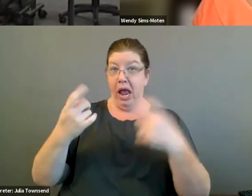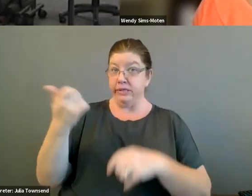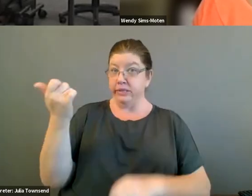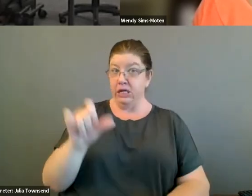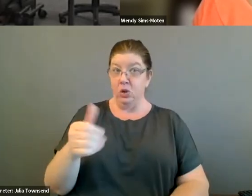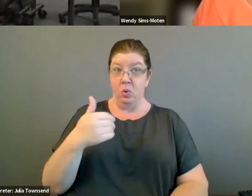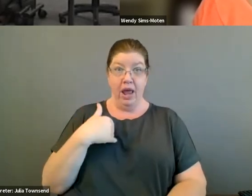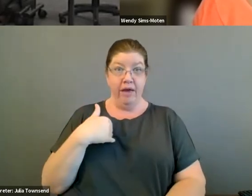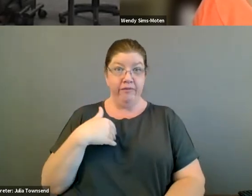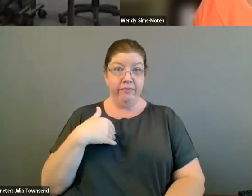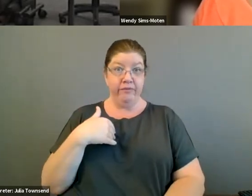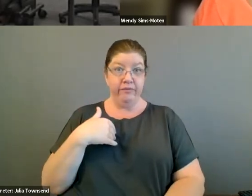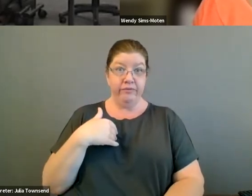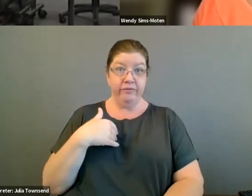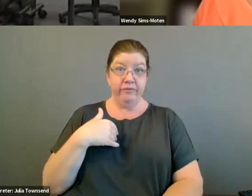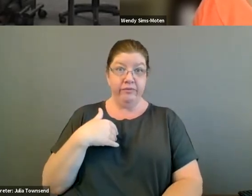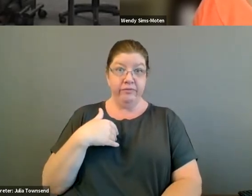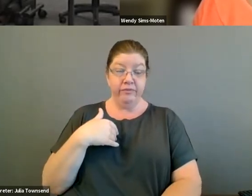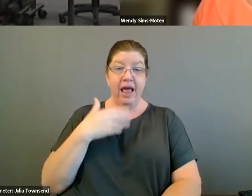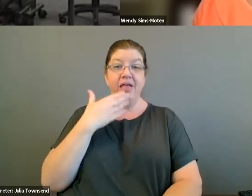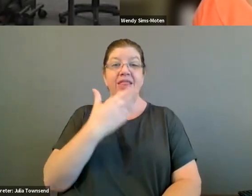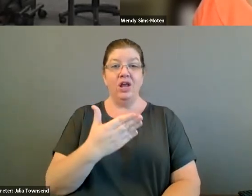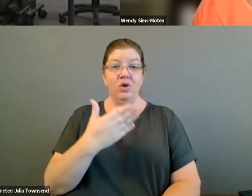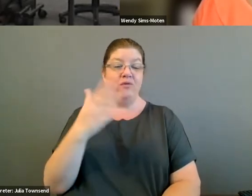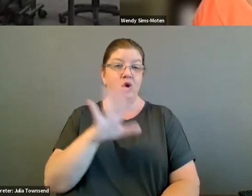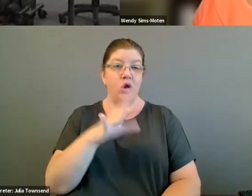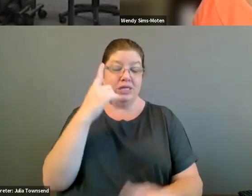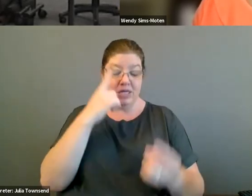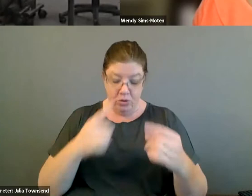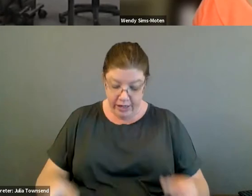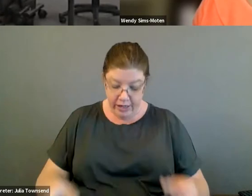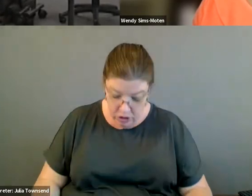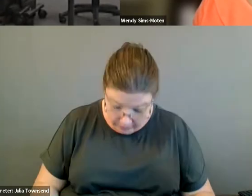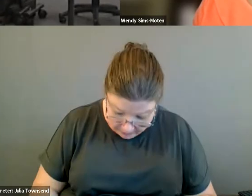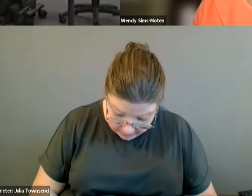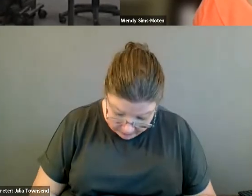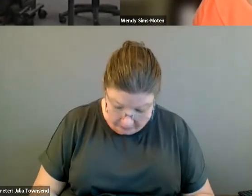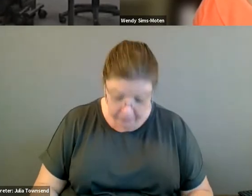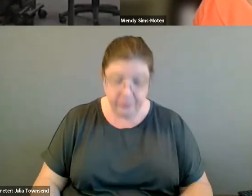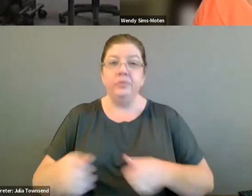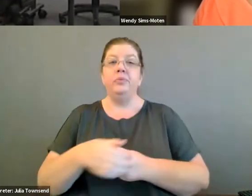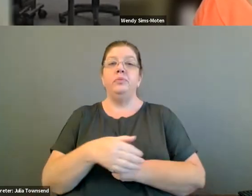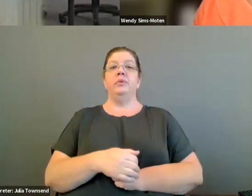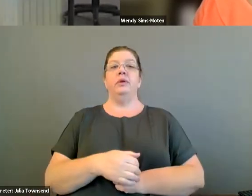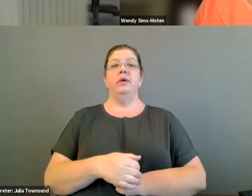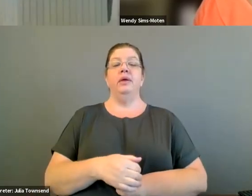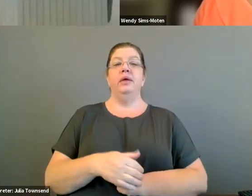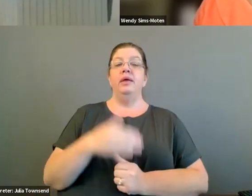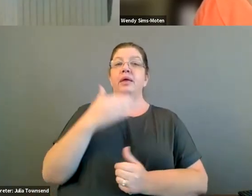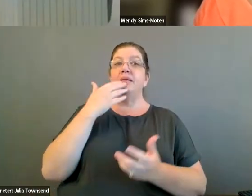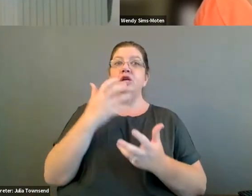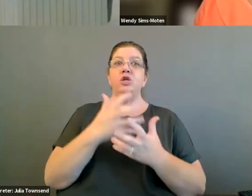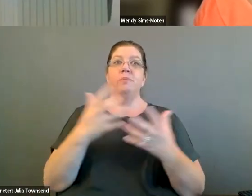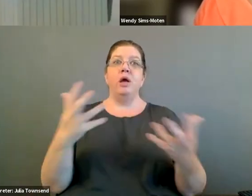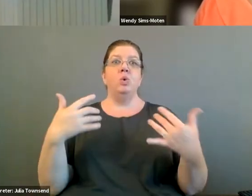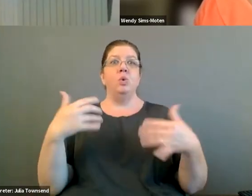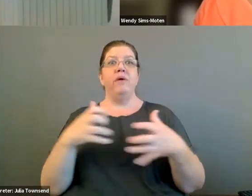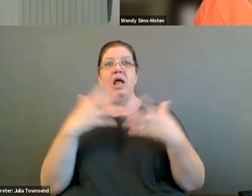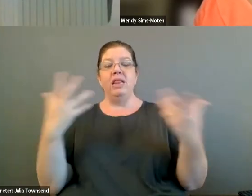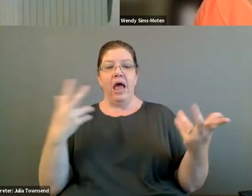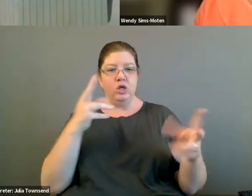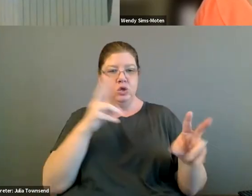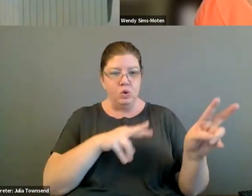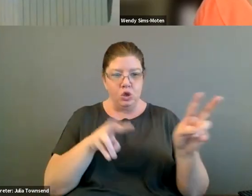have, and thanks for your consideration. Thanks so much. We had lots of things to look over,